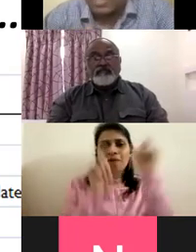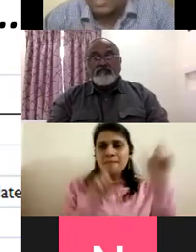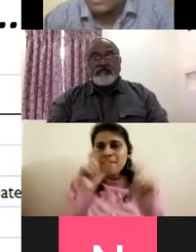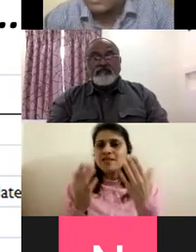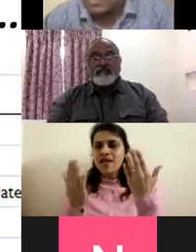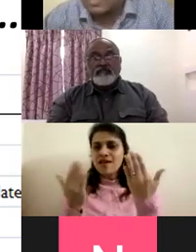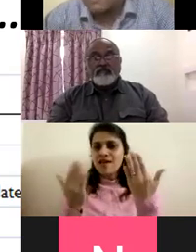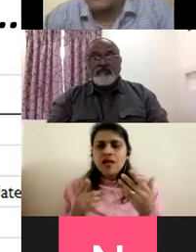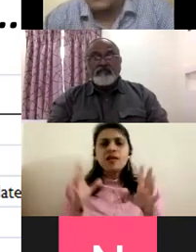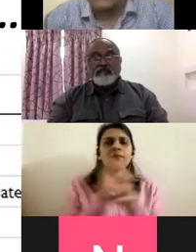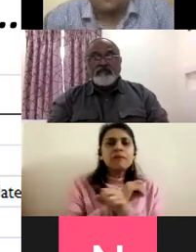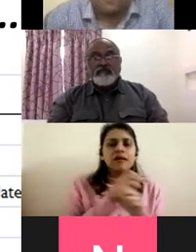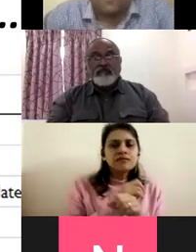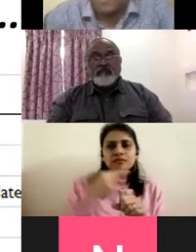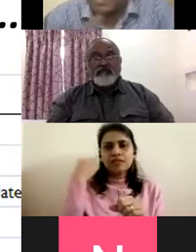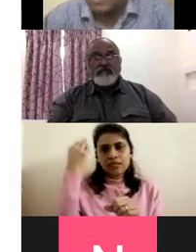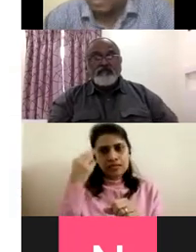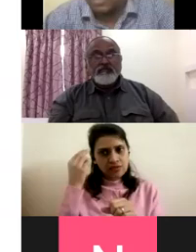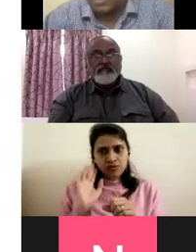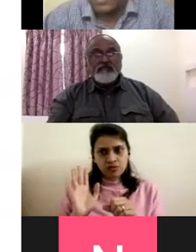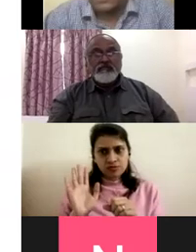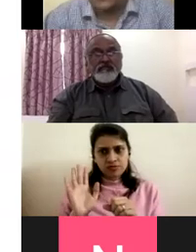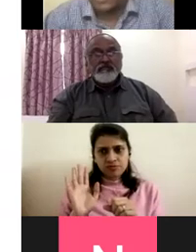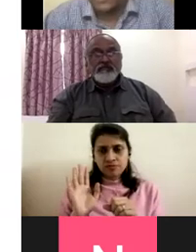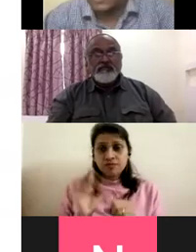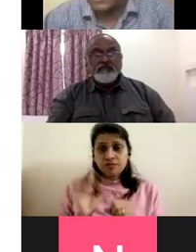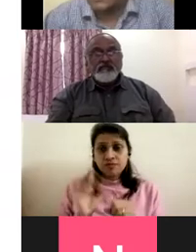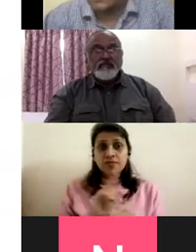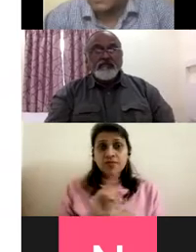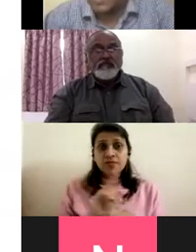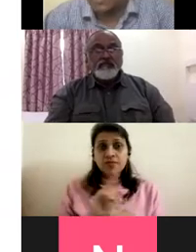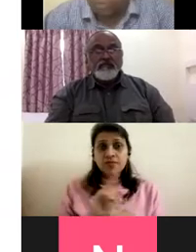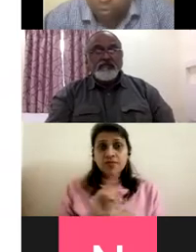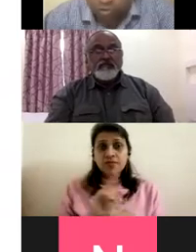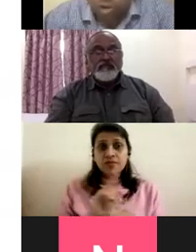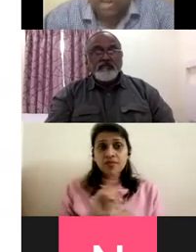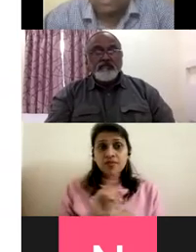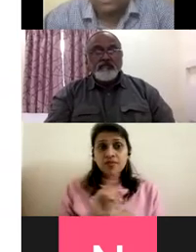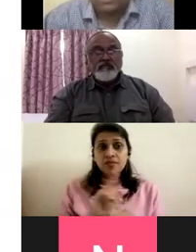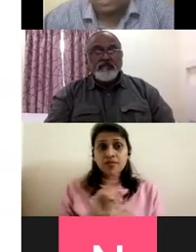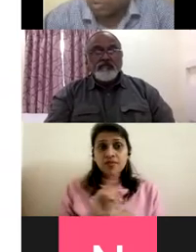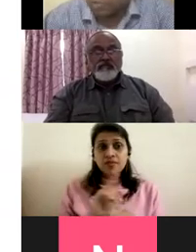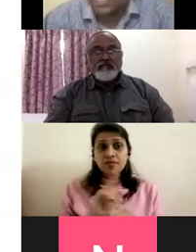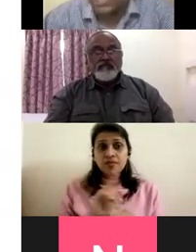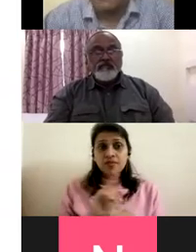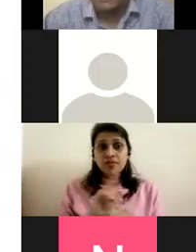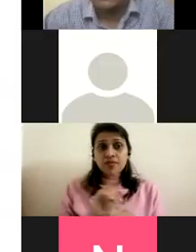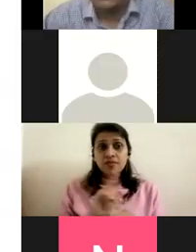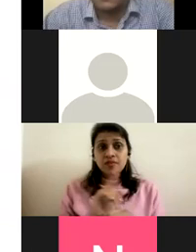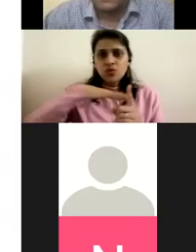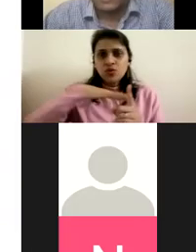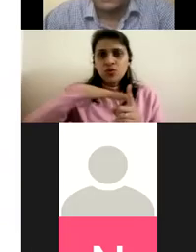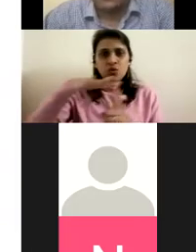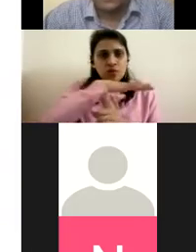anything. It is simply barriers that the society has put for individuals. It could be physical